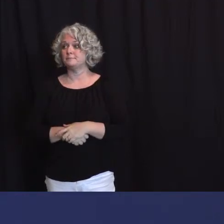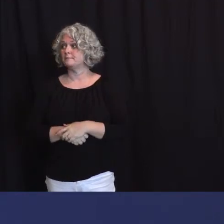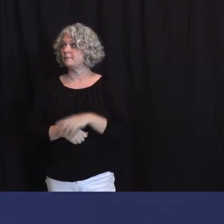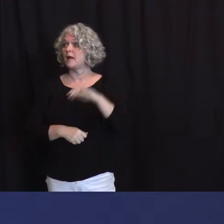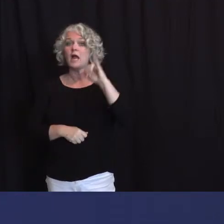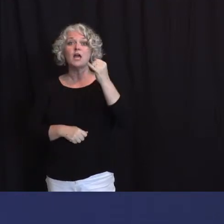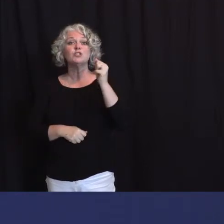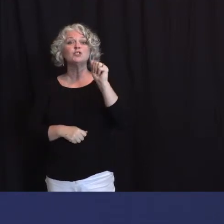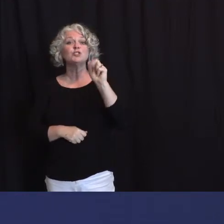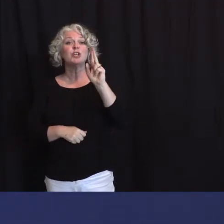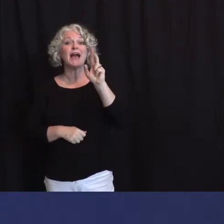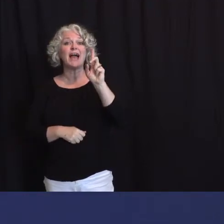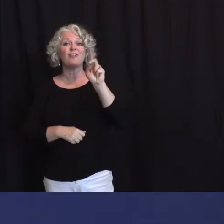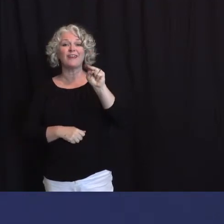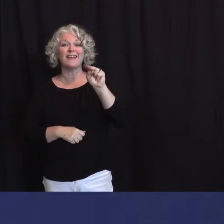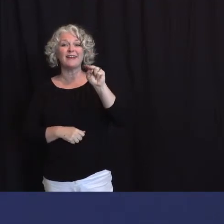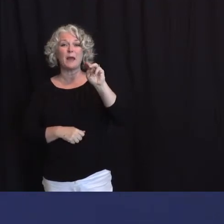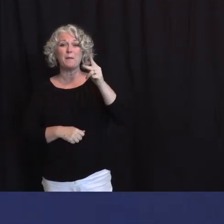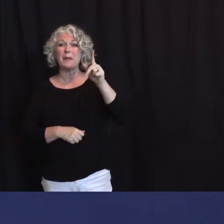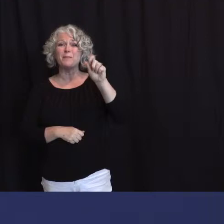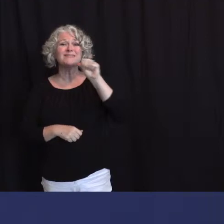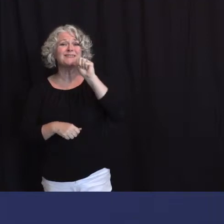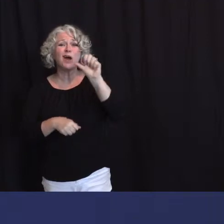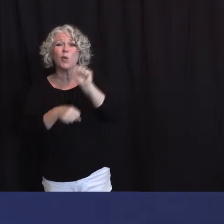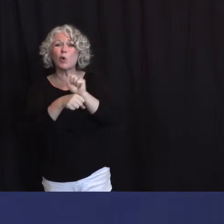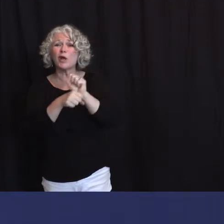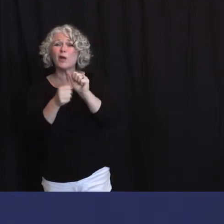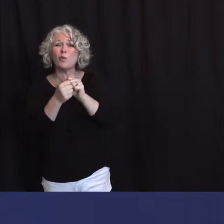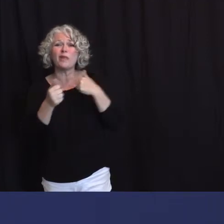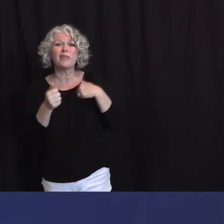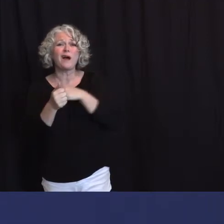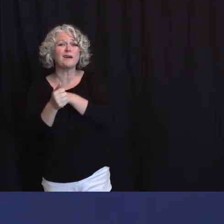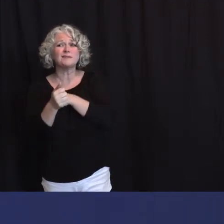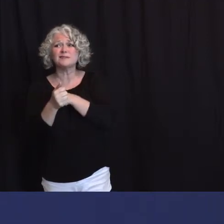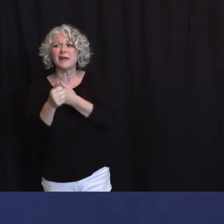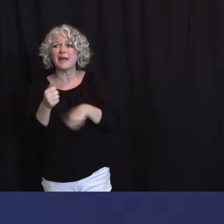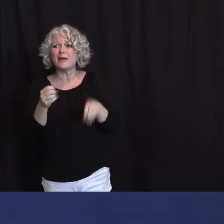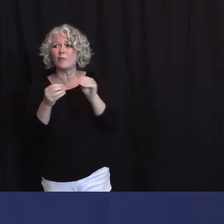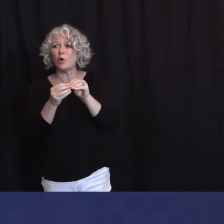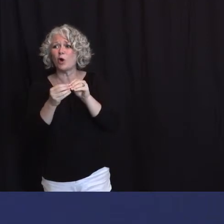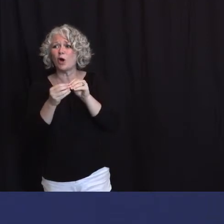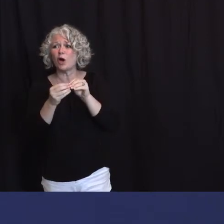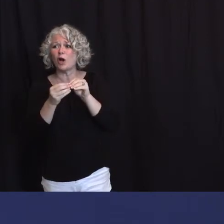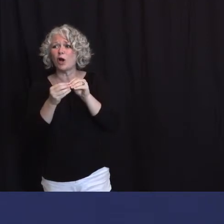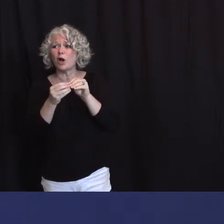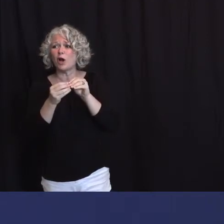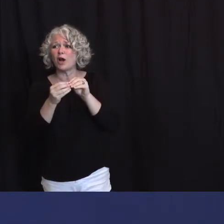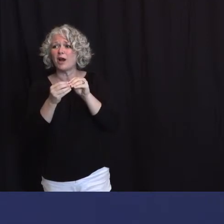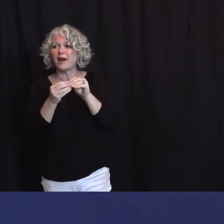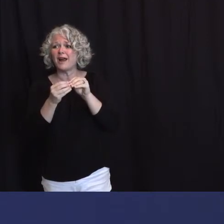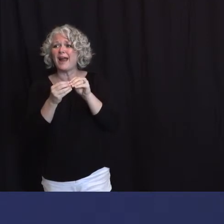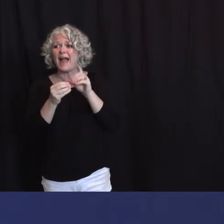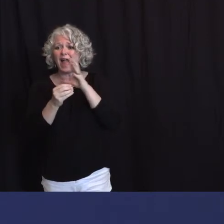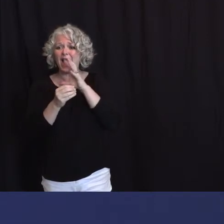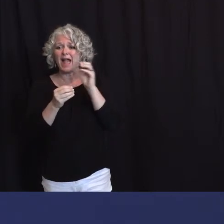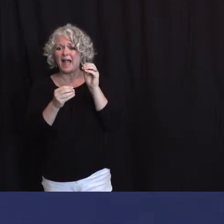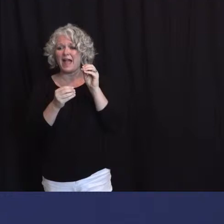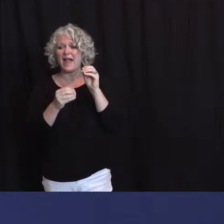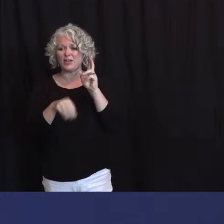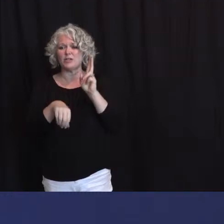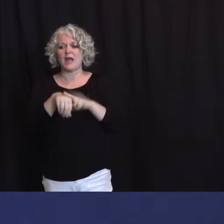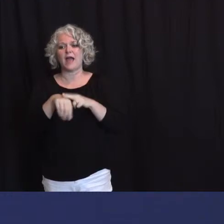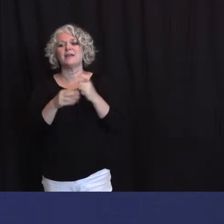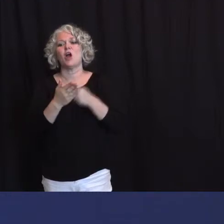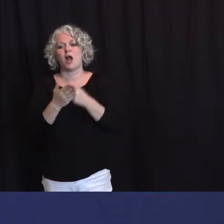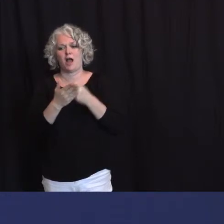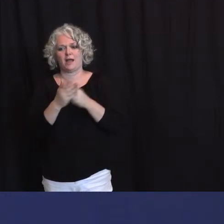Jared Maples, by the way, is no longer with us. He's not in the bigger sense, thank God, but he's with the National Hockey League. And Lori Duran, who is